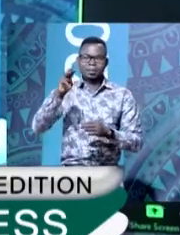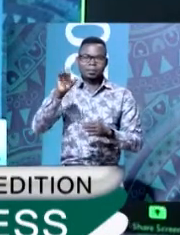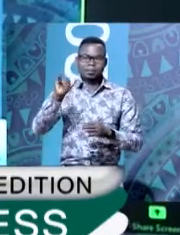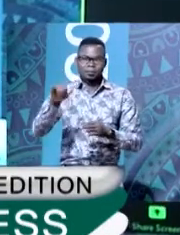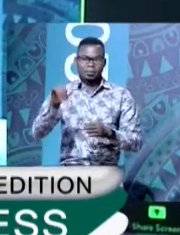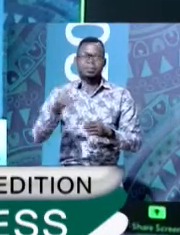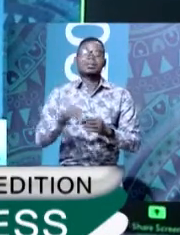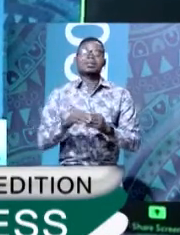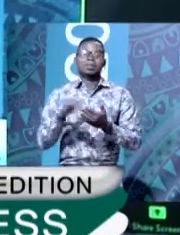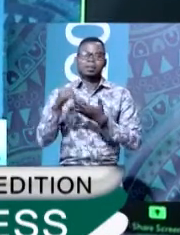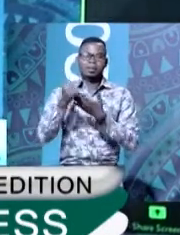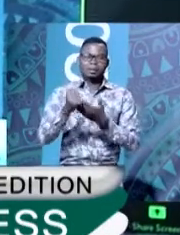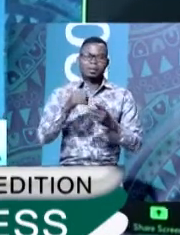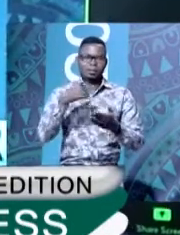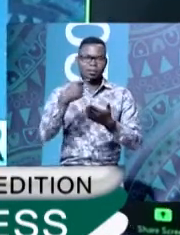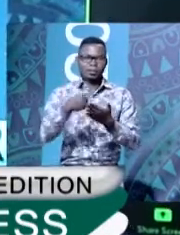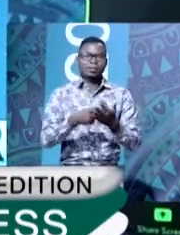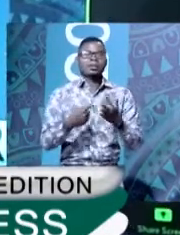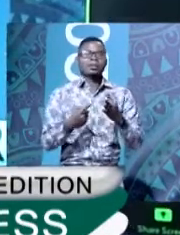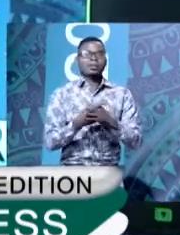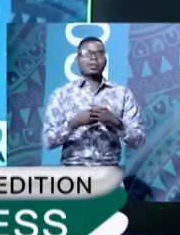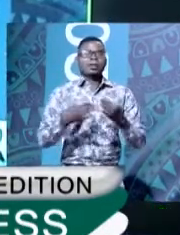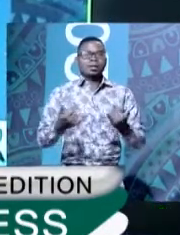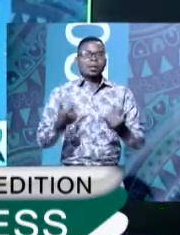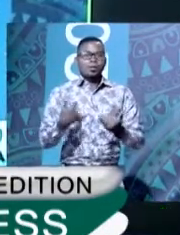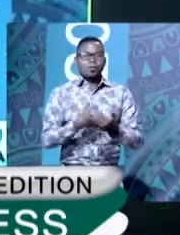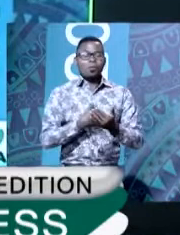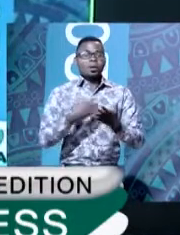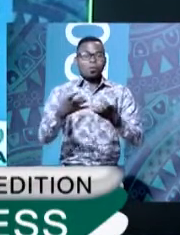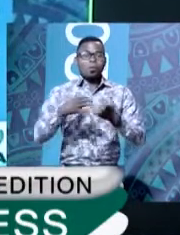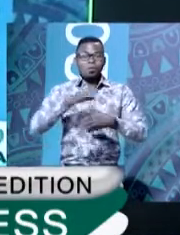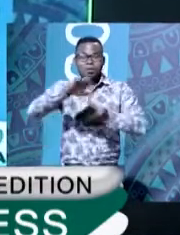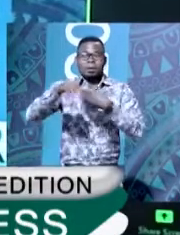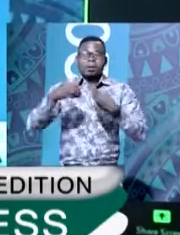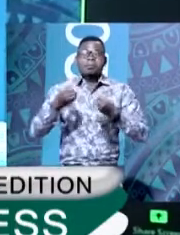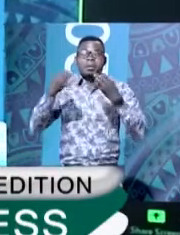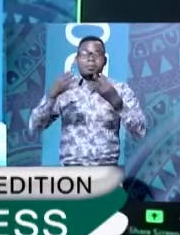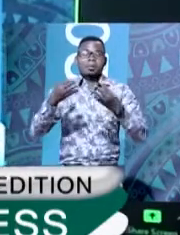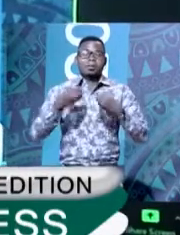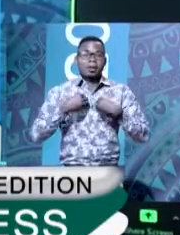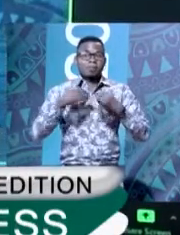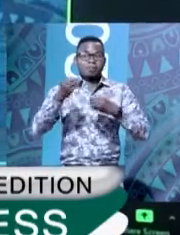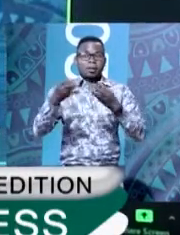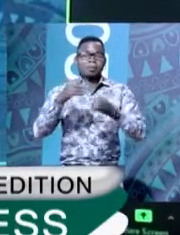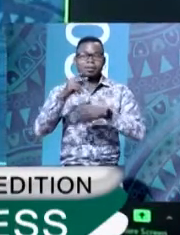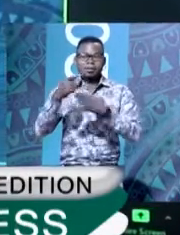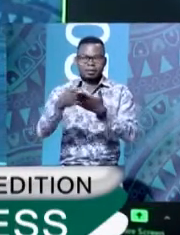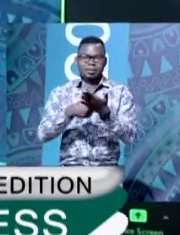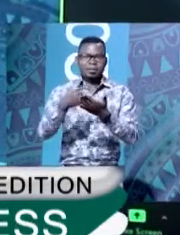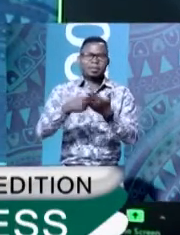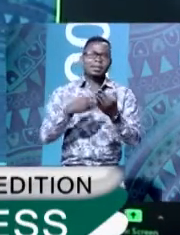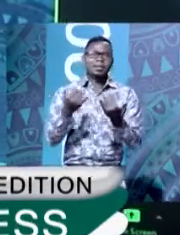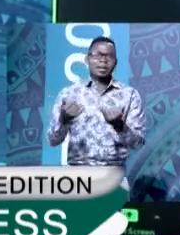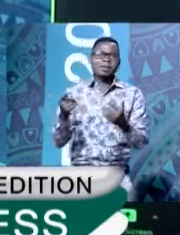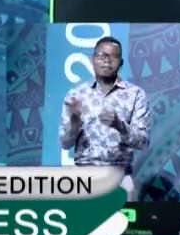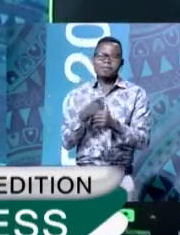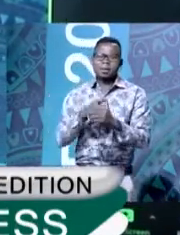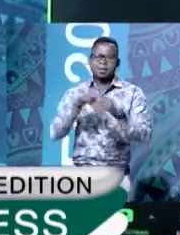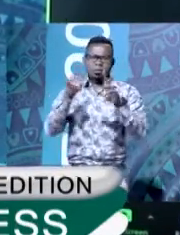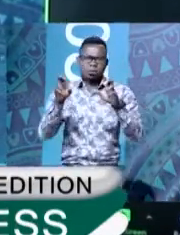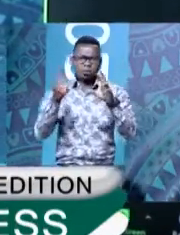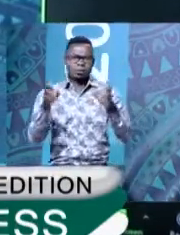So let's get started because we have quite a lot to talk about. Let me start my first question from the